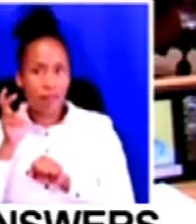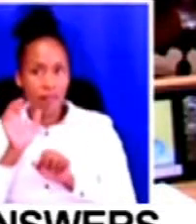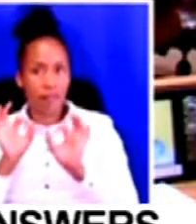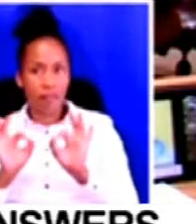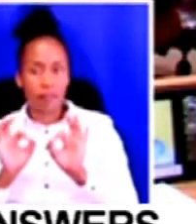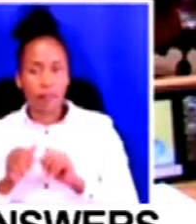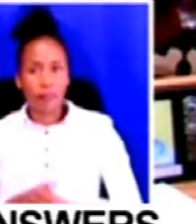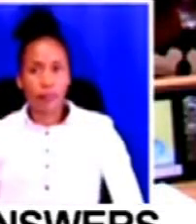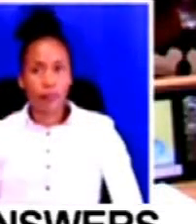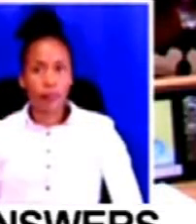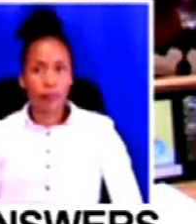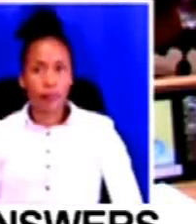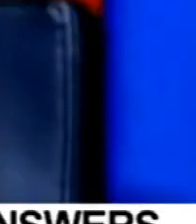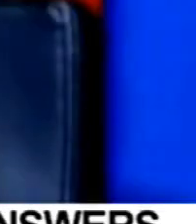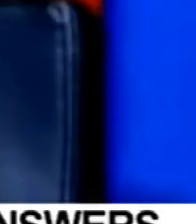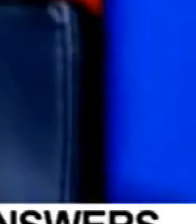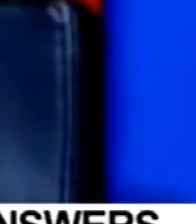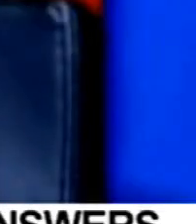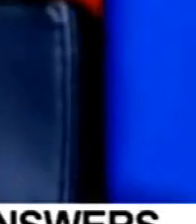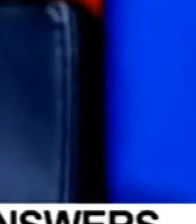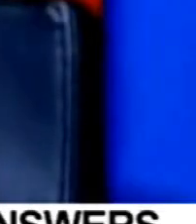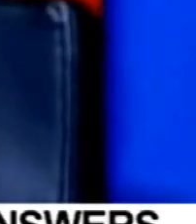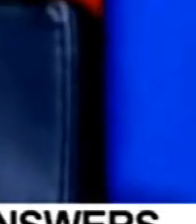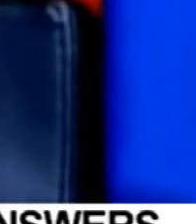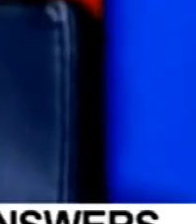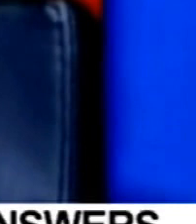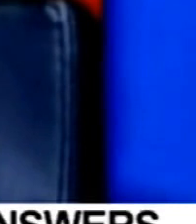are. Thank you very much.